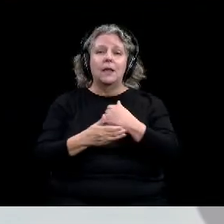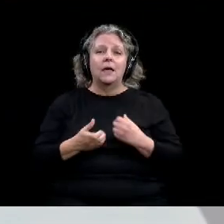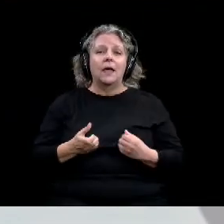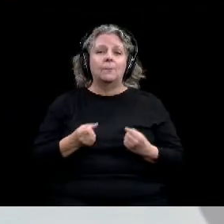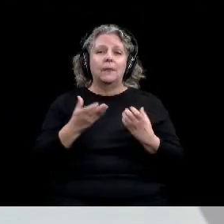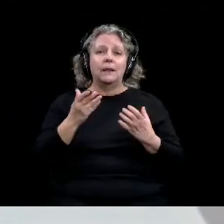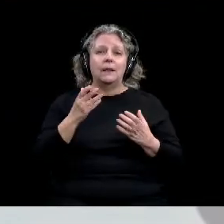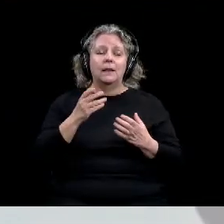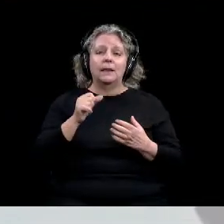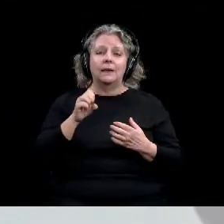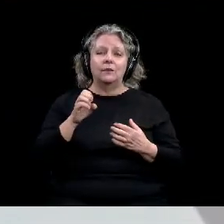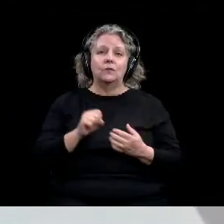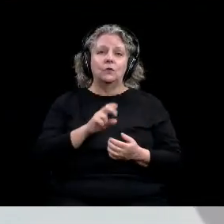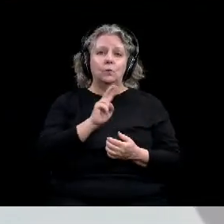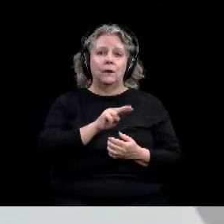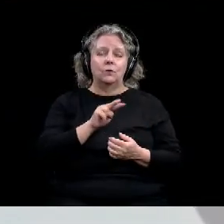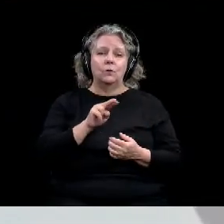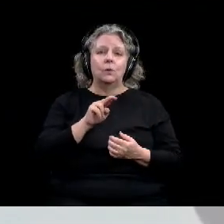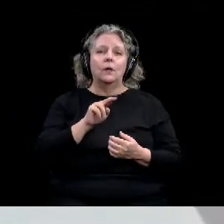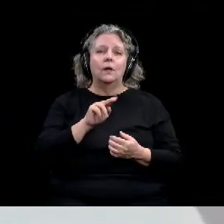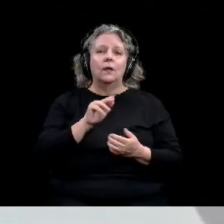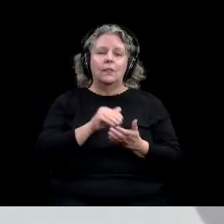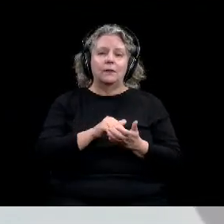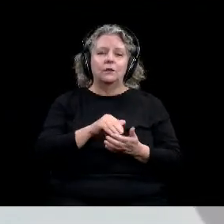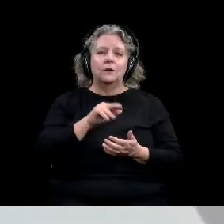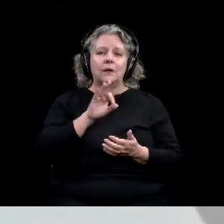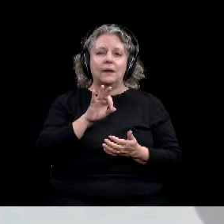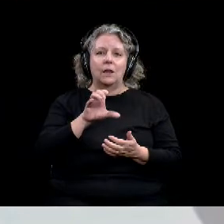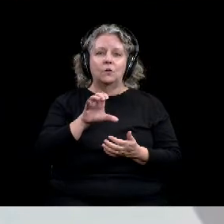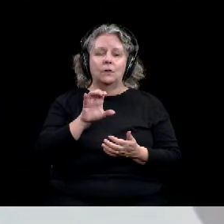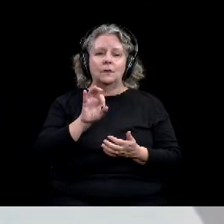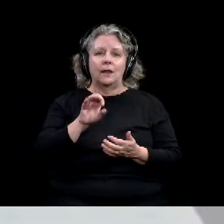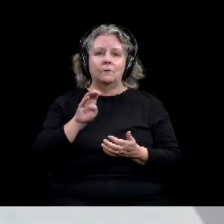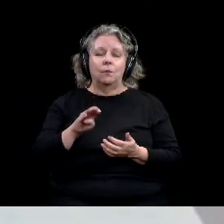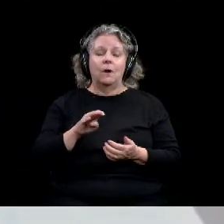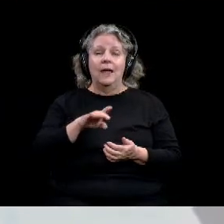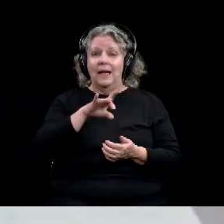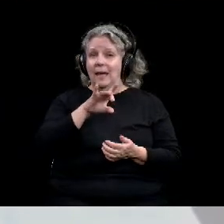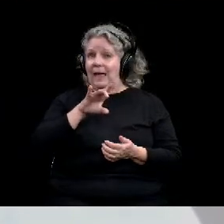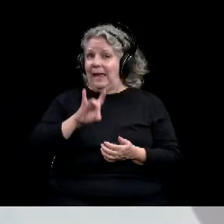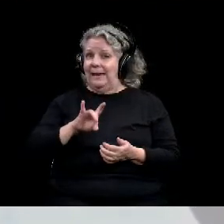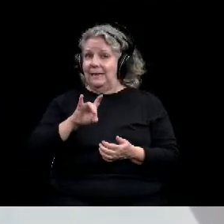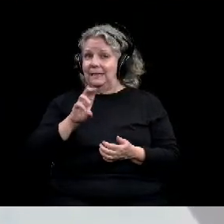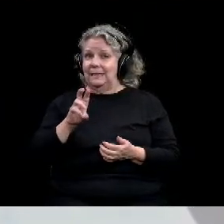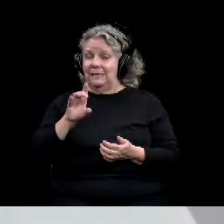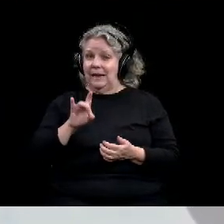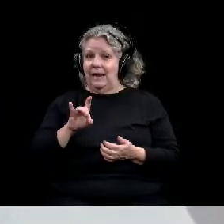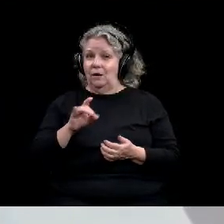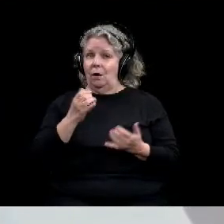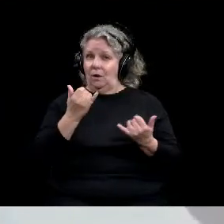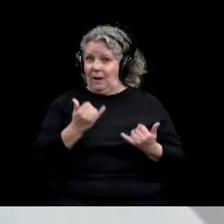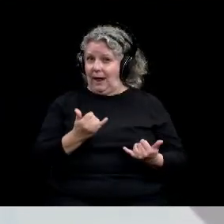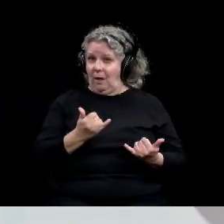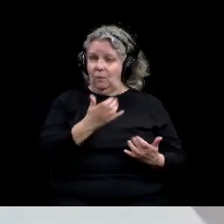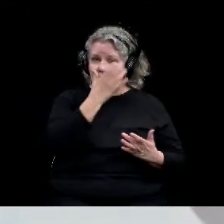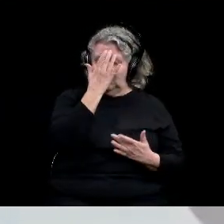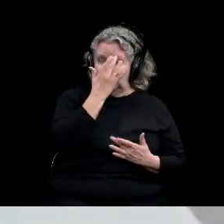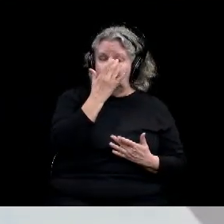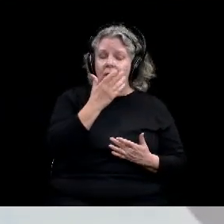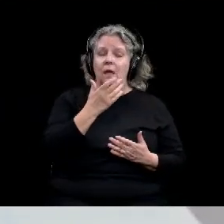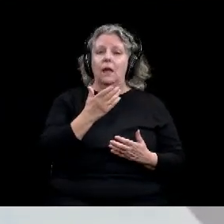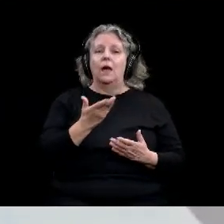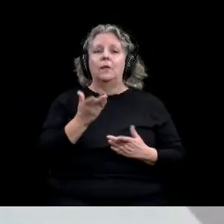22,994, 868 of which are currently active. As of this afternoon, the Public Health District has received notification